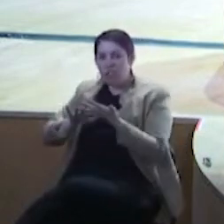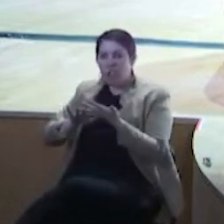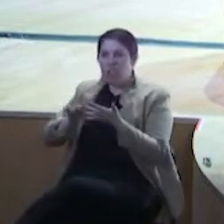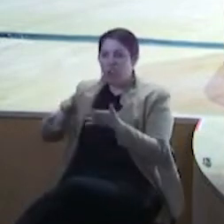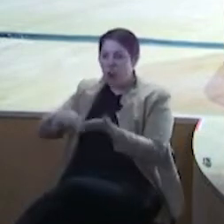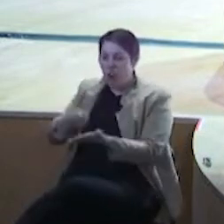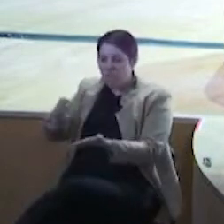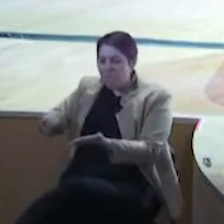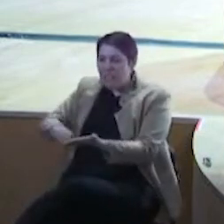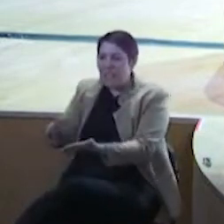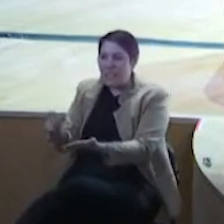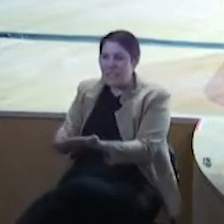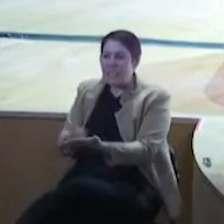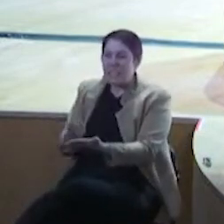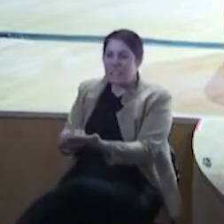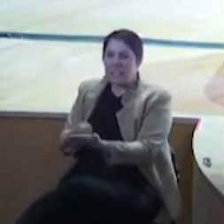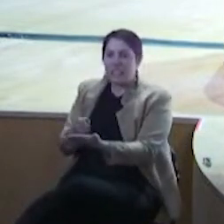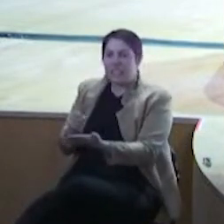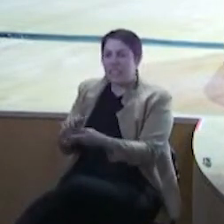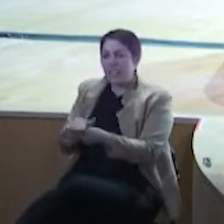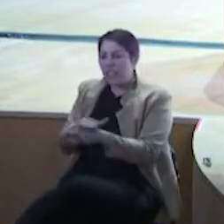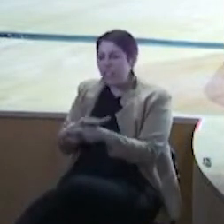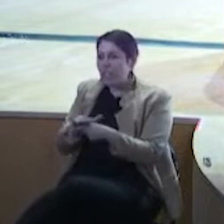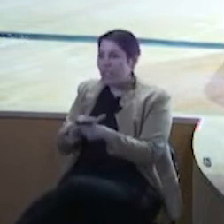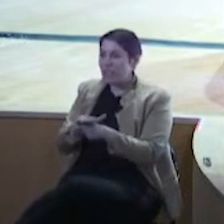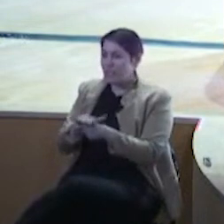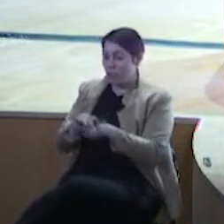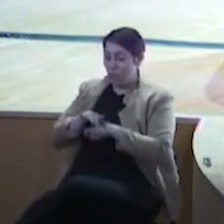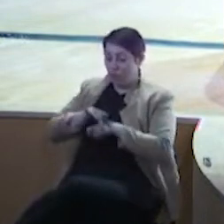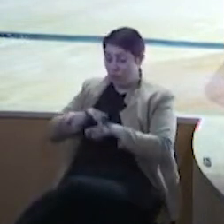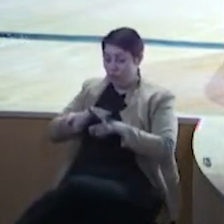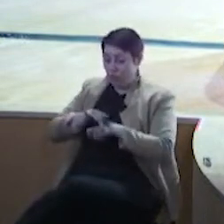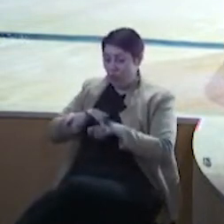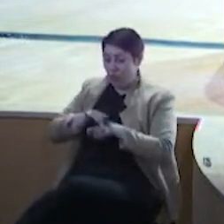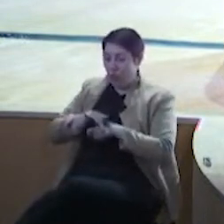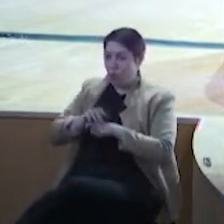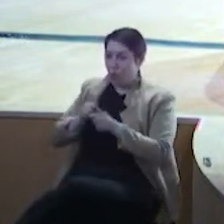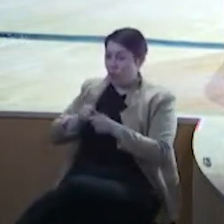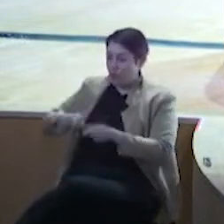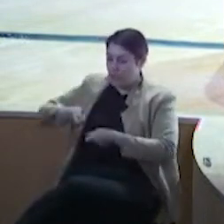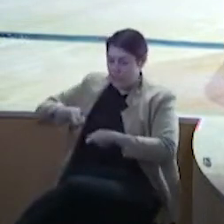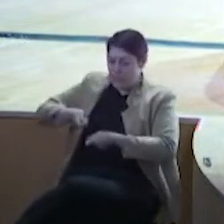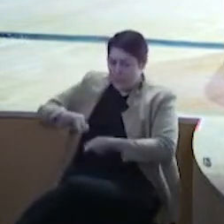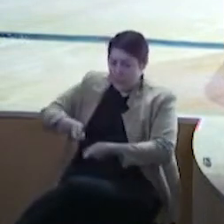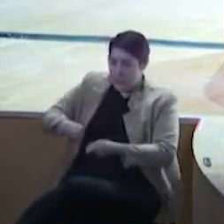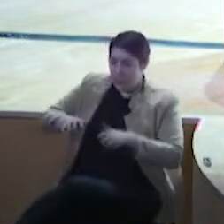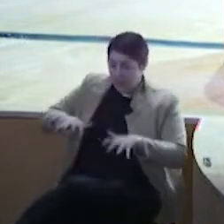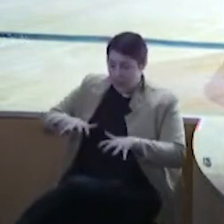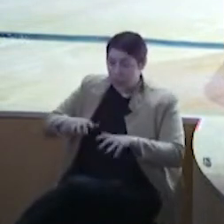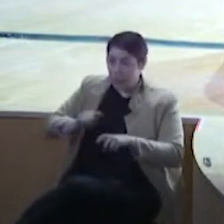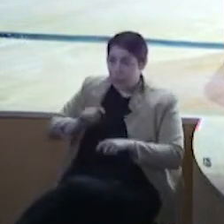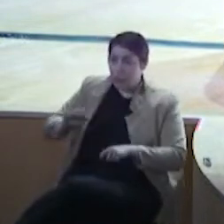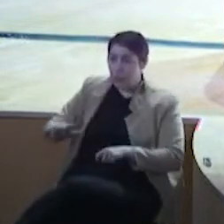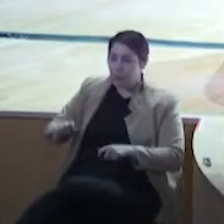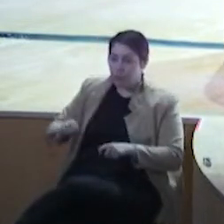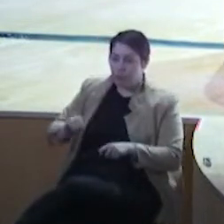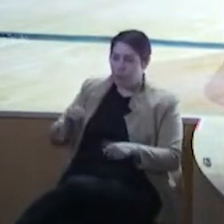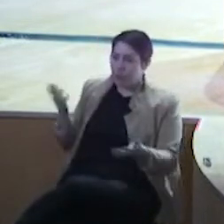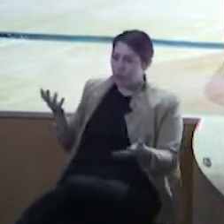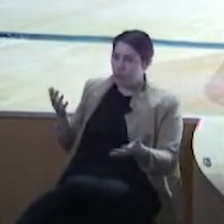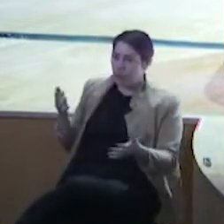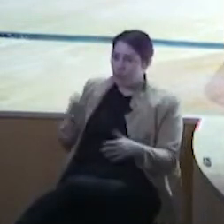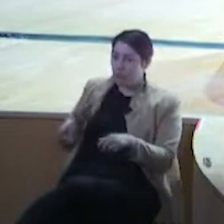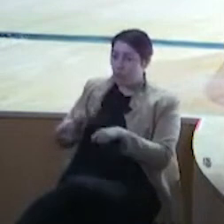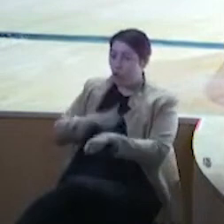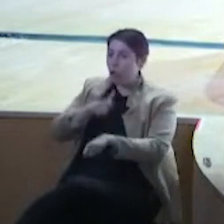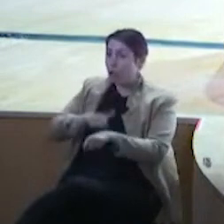carving out areas of the earth with power tools that weren't meant to be carved out, those things in the long